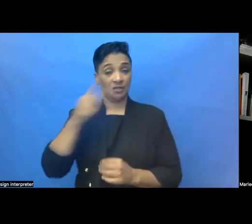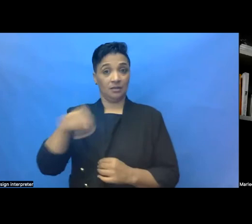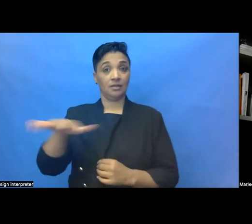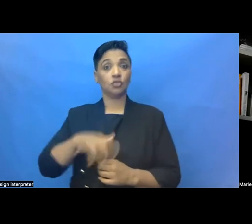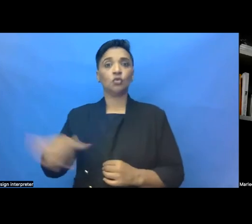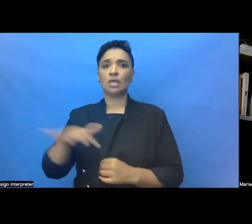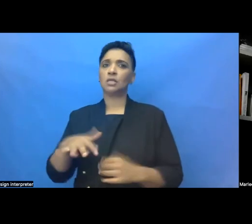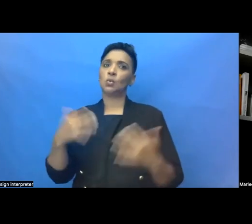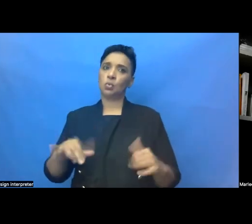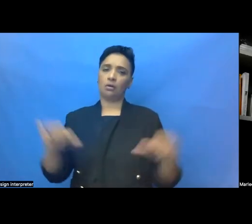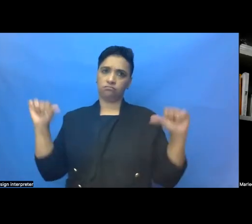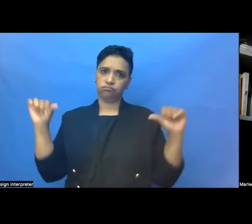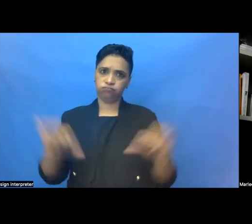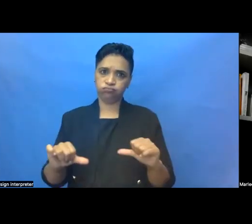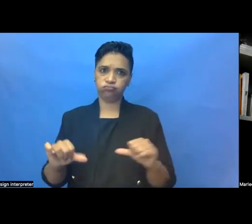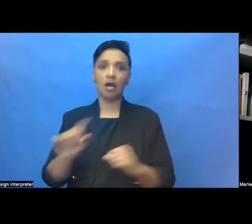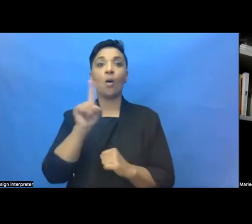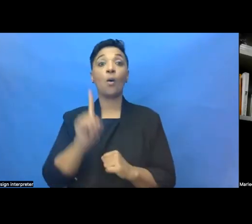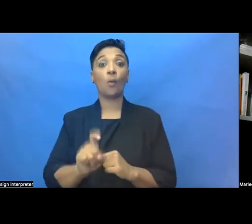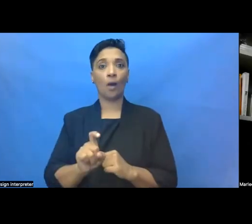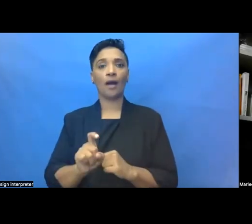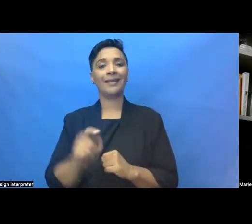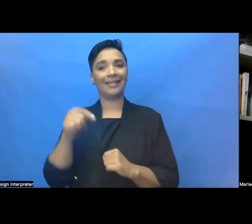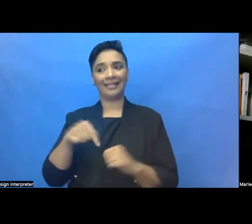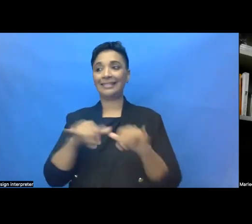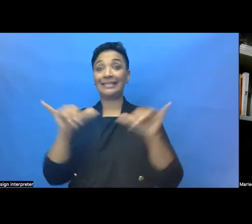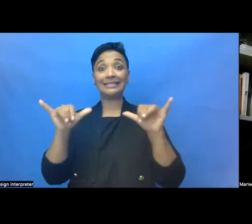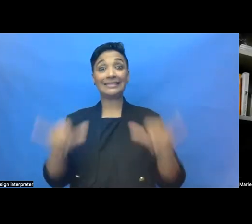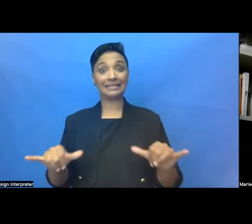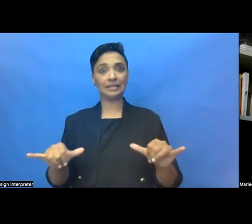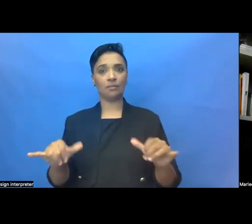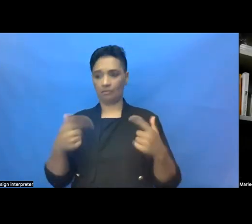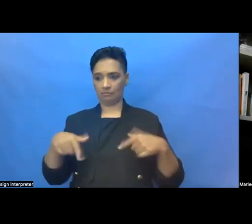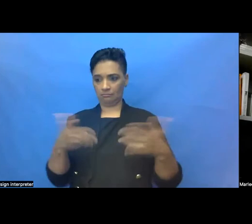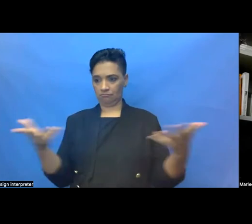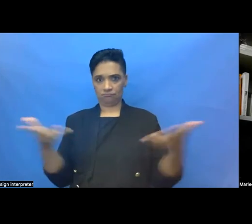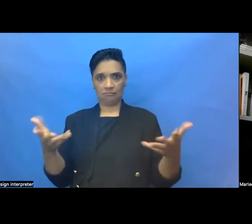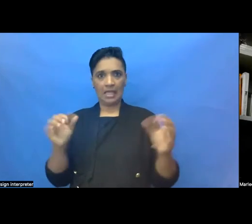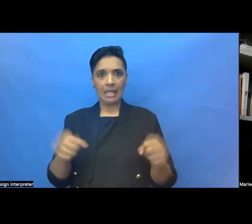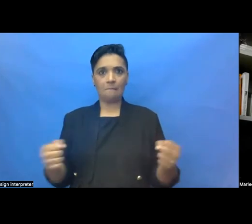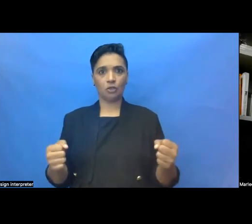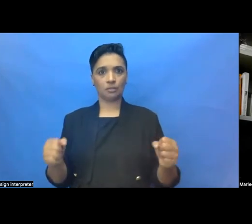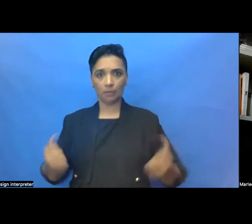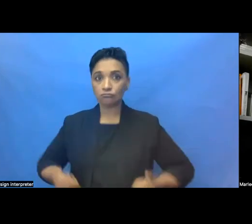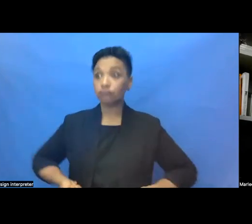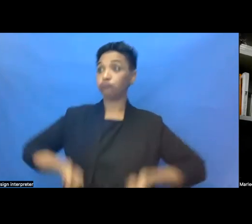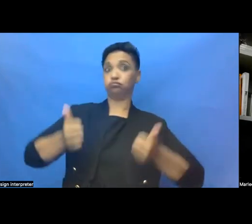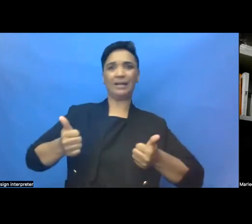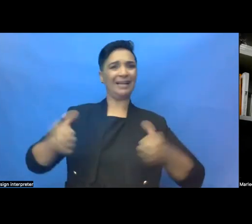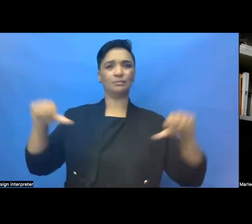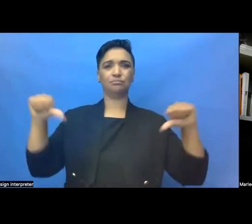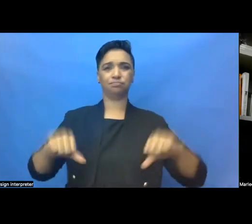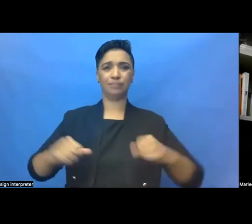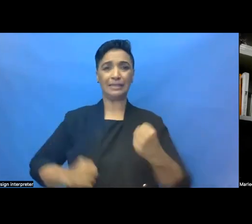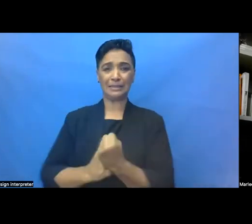dangerous situation because as a system, we're not able to adequately support them. In